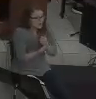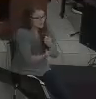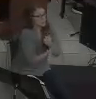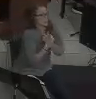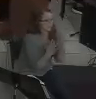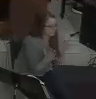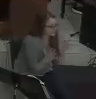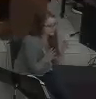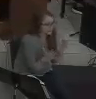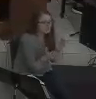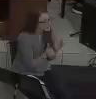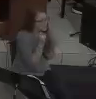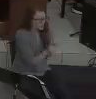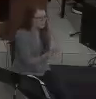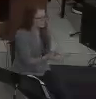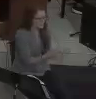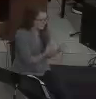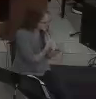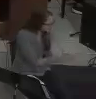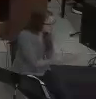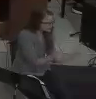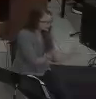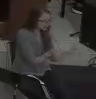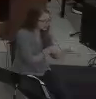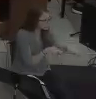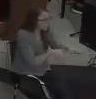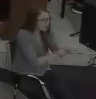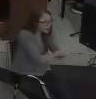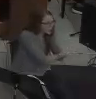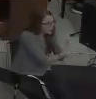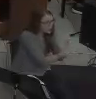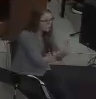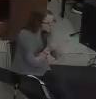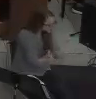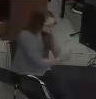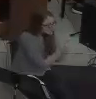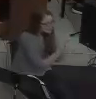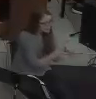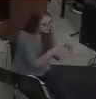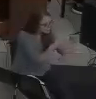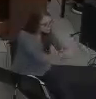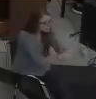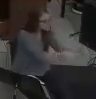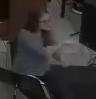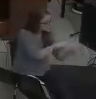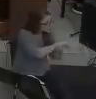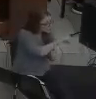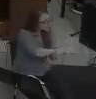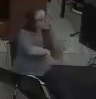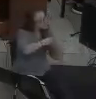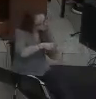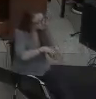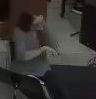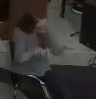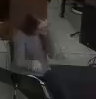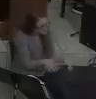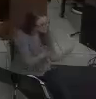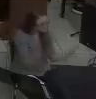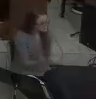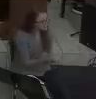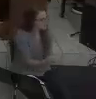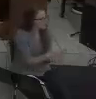not invite them to walk alone, but to walk together with each other and also with the active presence of the Holy